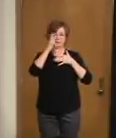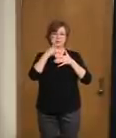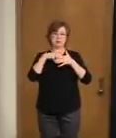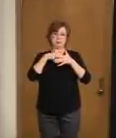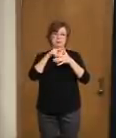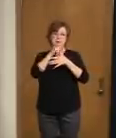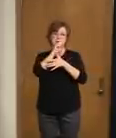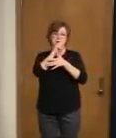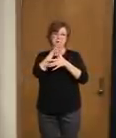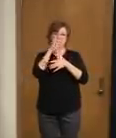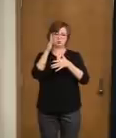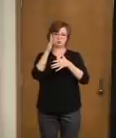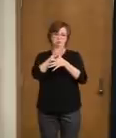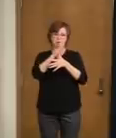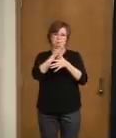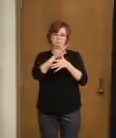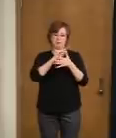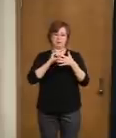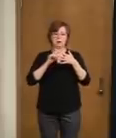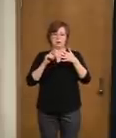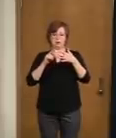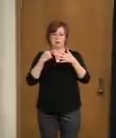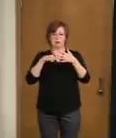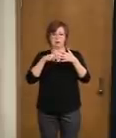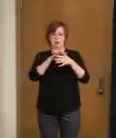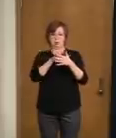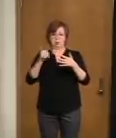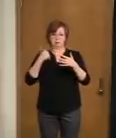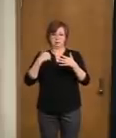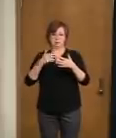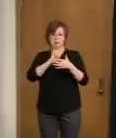the second highest in Canada in terms of our